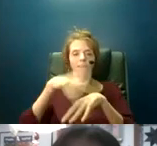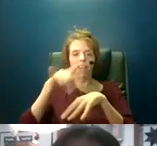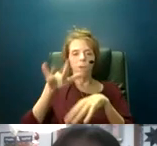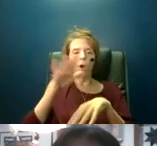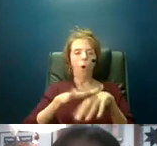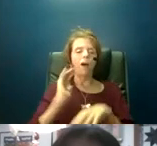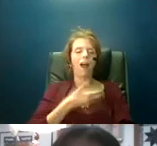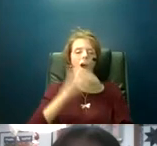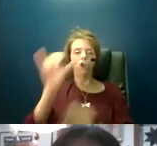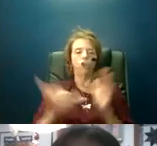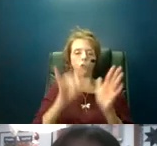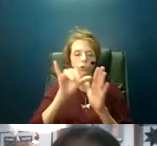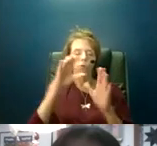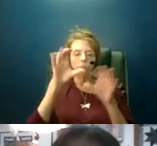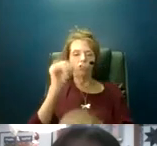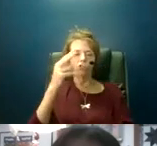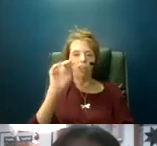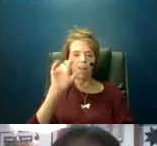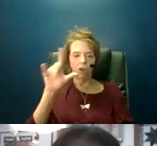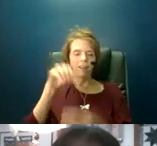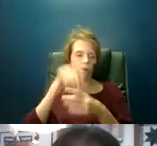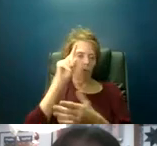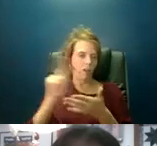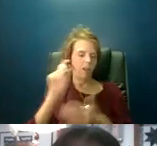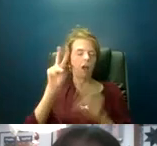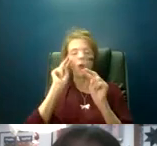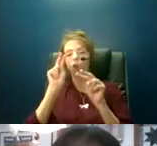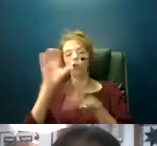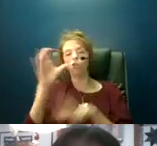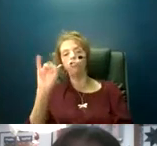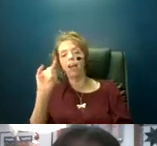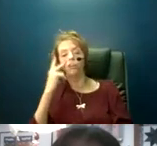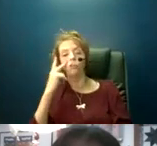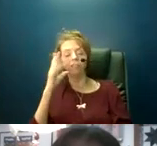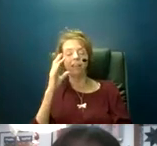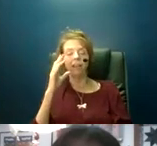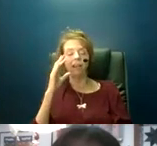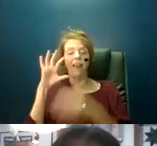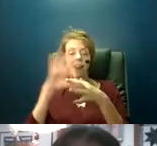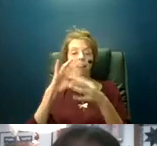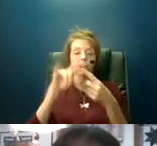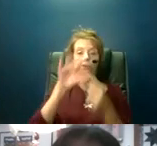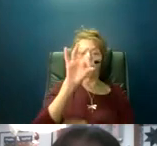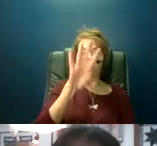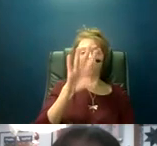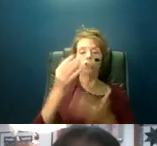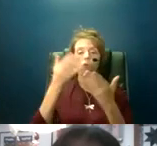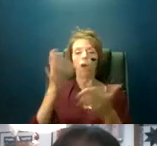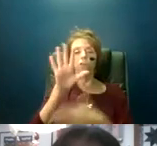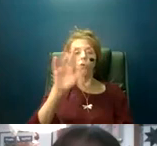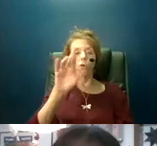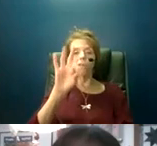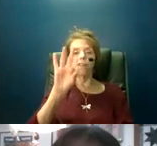YouTube channel within the week. Look to the chat to see the link for our Facebook group, and please join us there to offer your reflections on